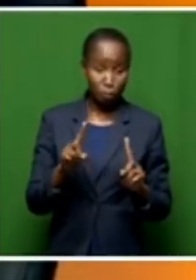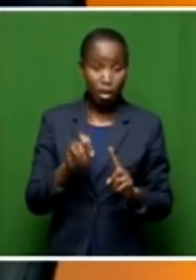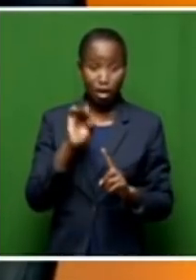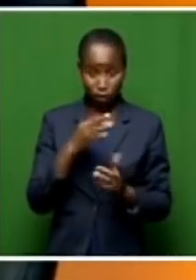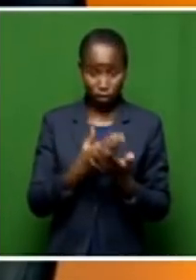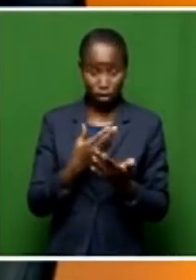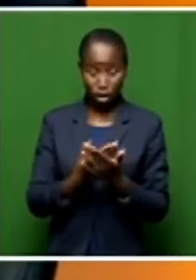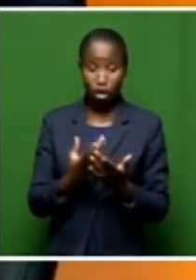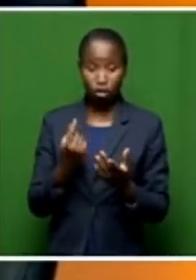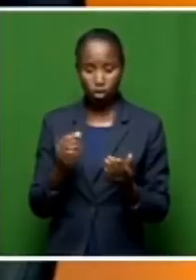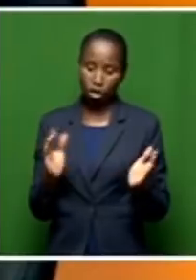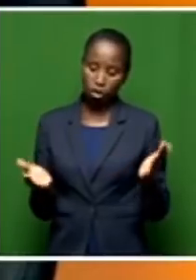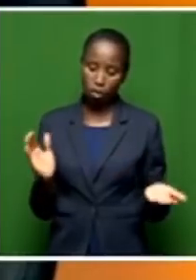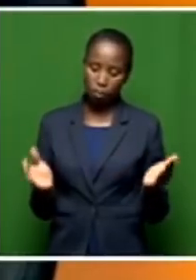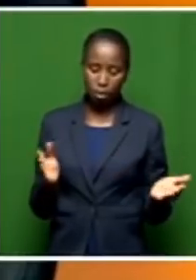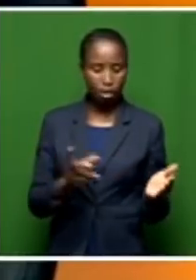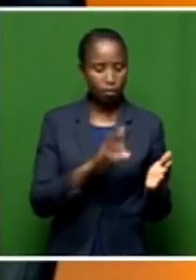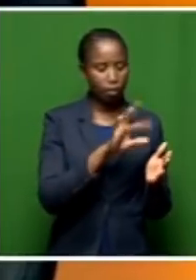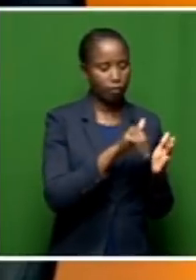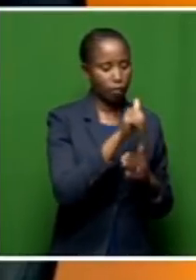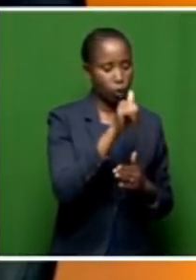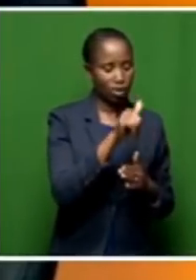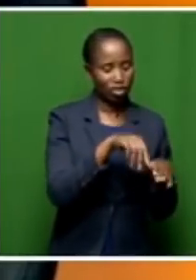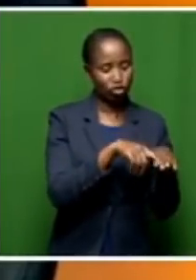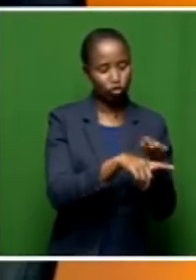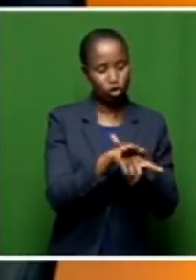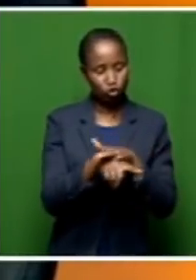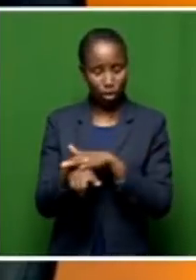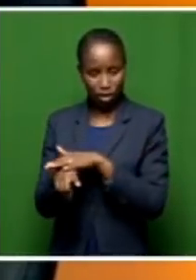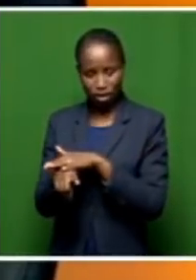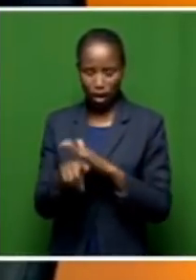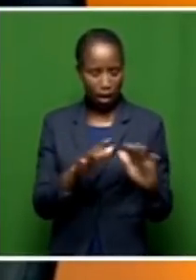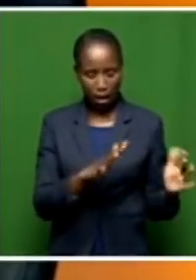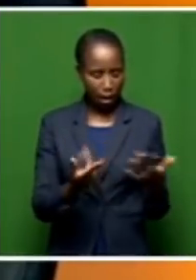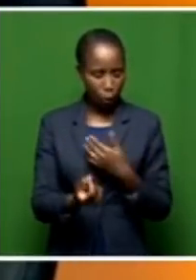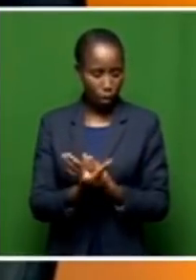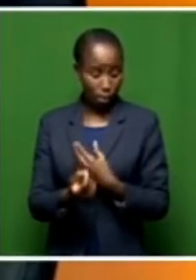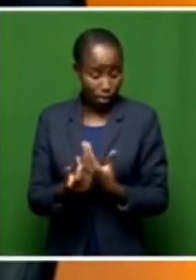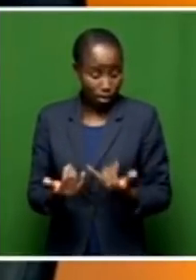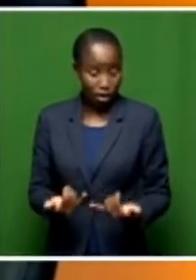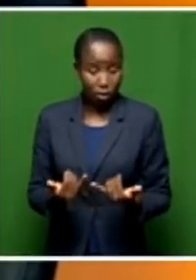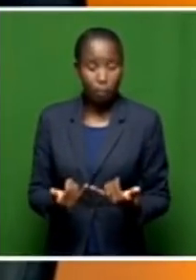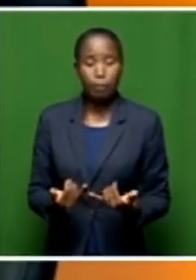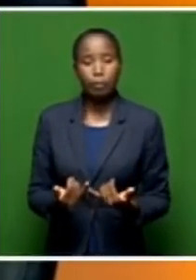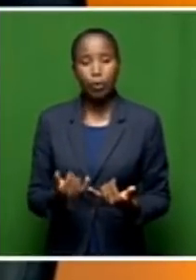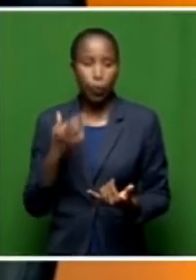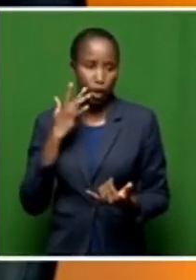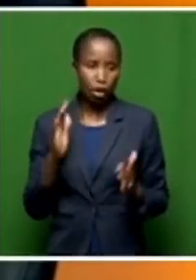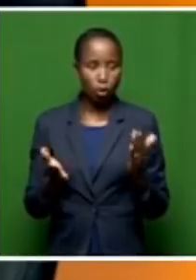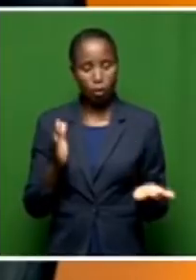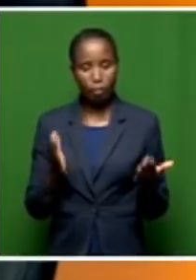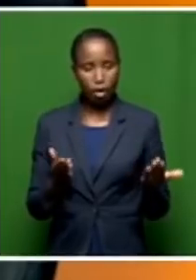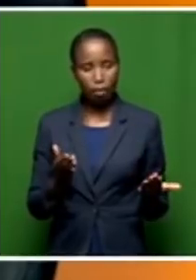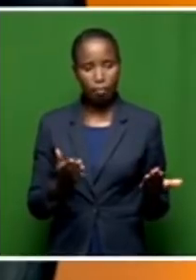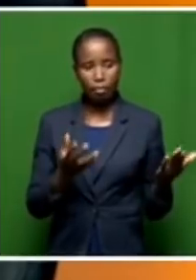been declared at this stage to what the numbers were in 2016 for those